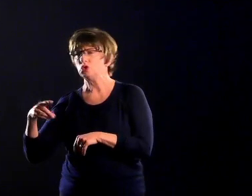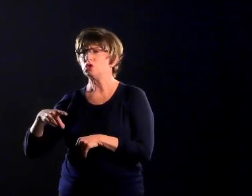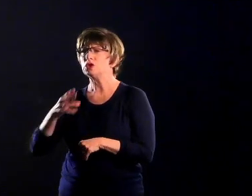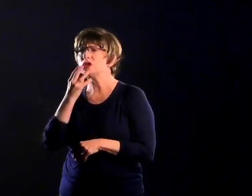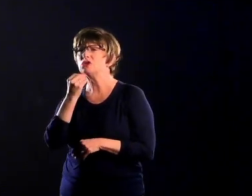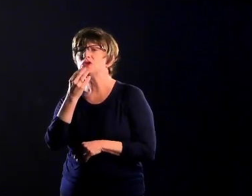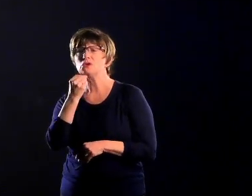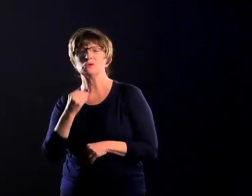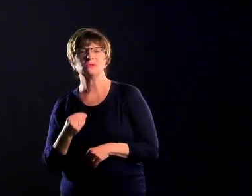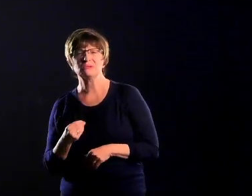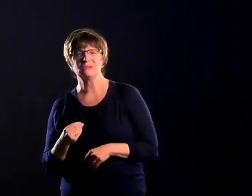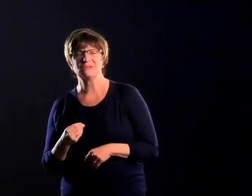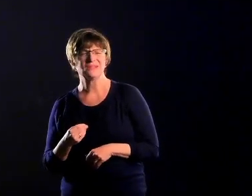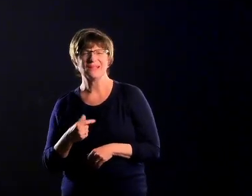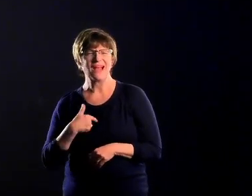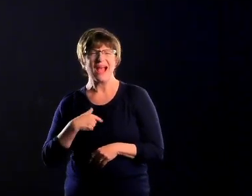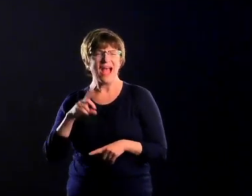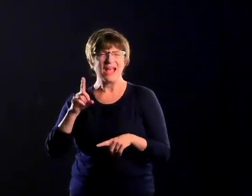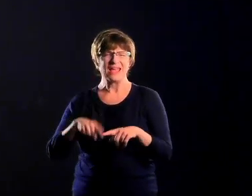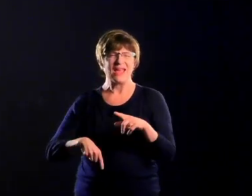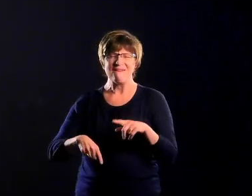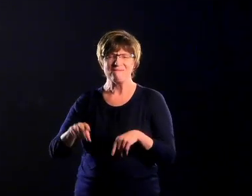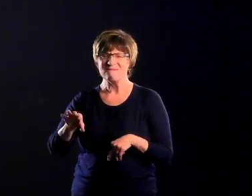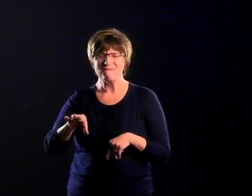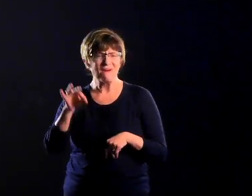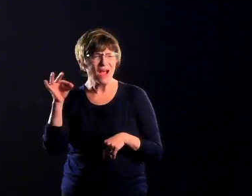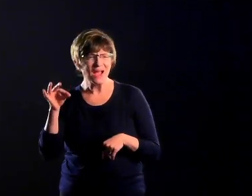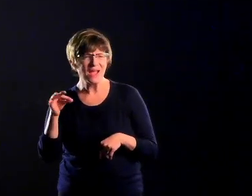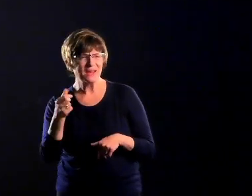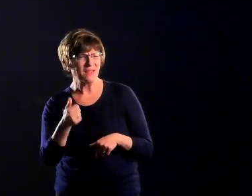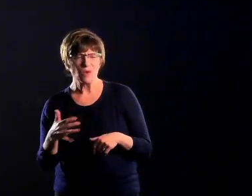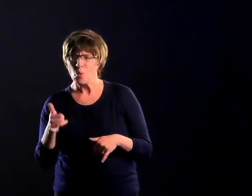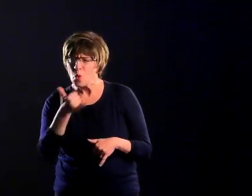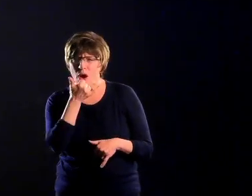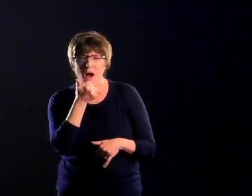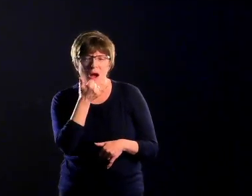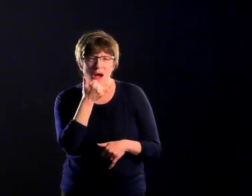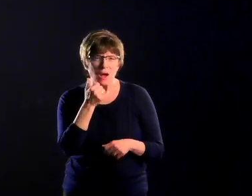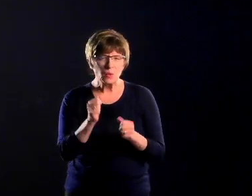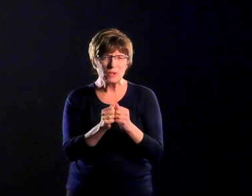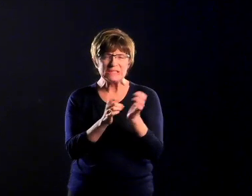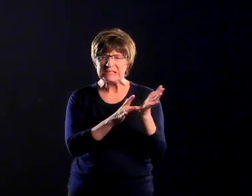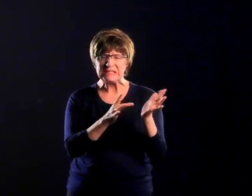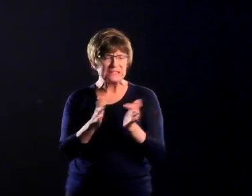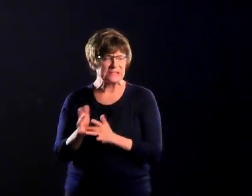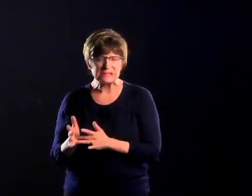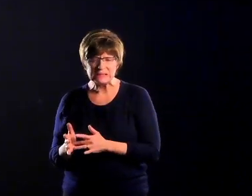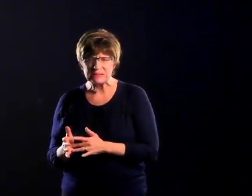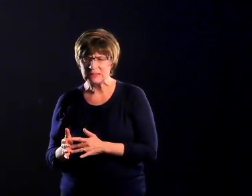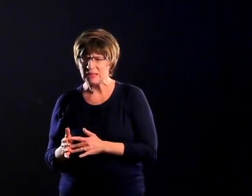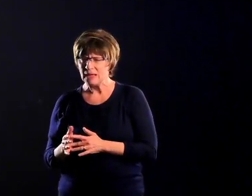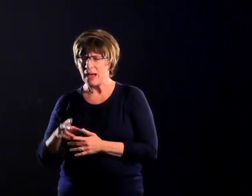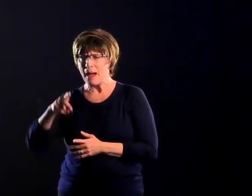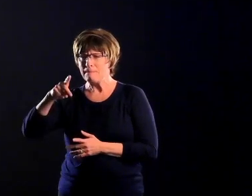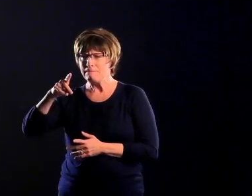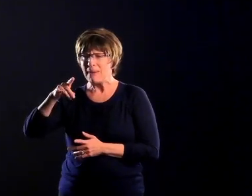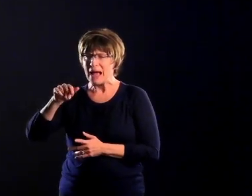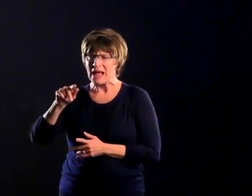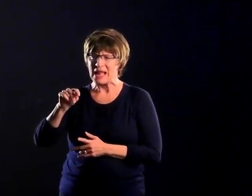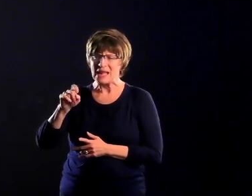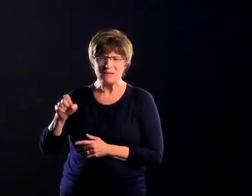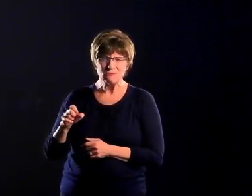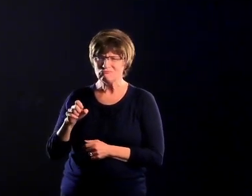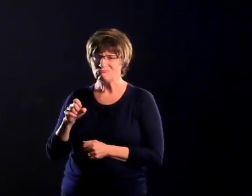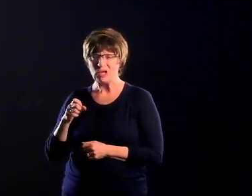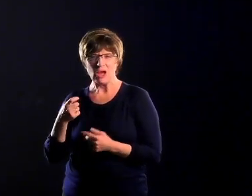now find no basis for a charge against him." He's trying to find out exactly what's going on, and he's identifying that